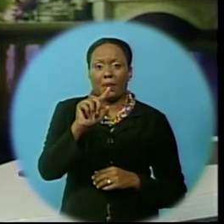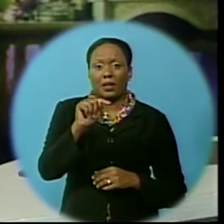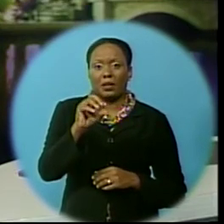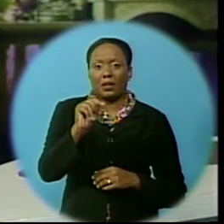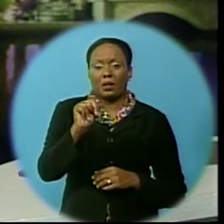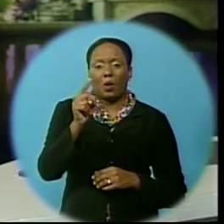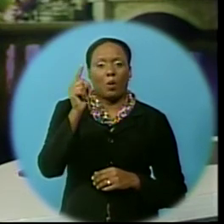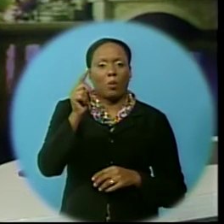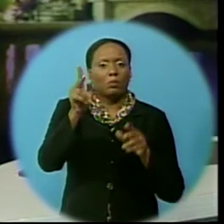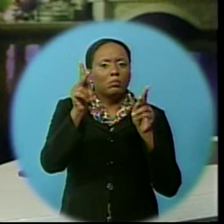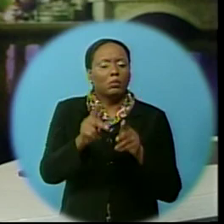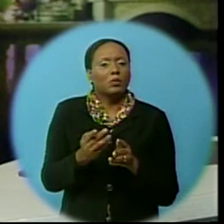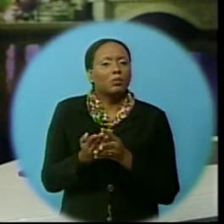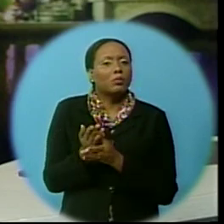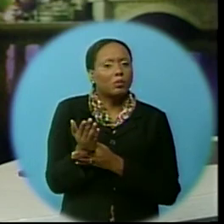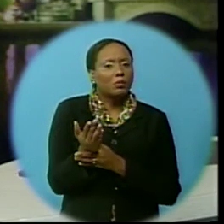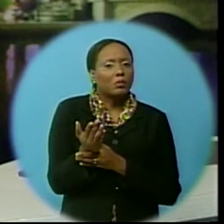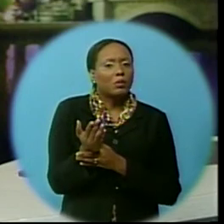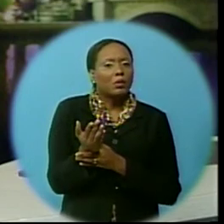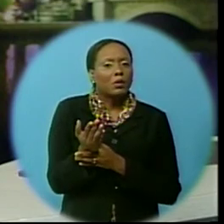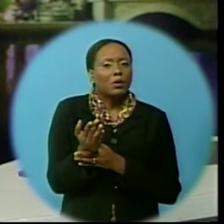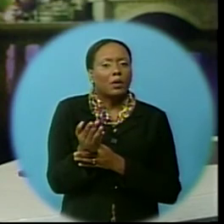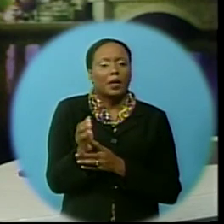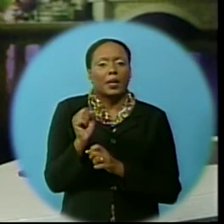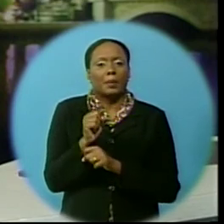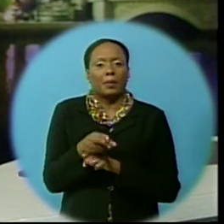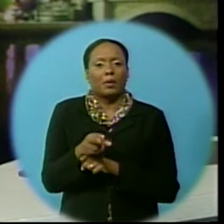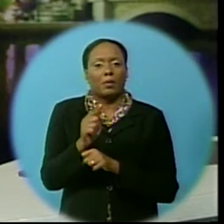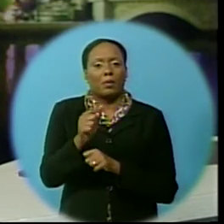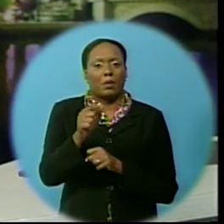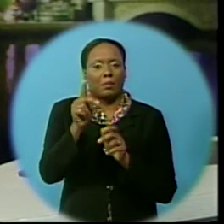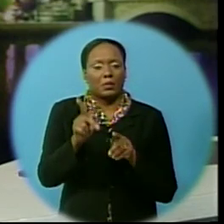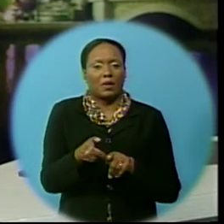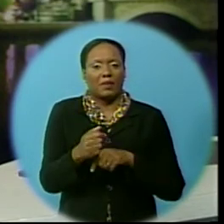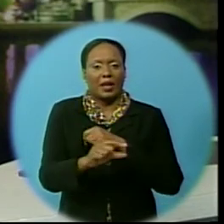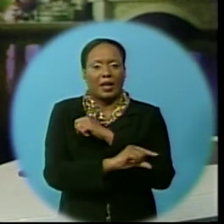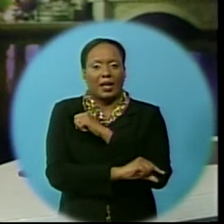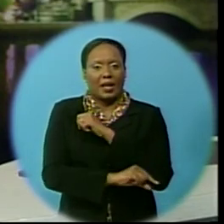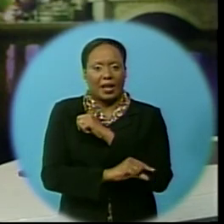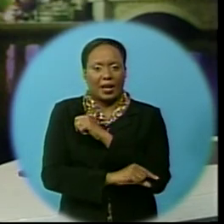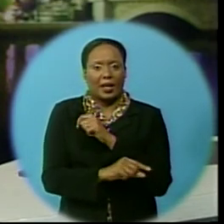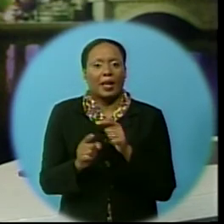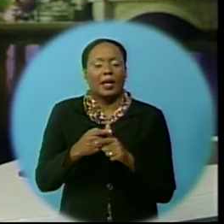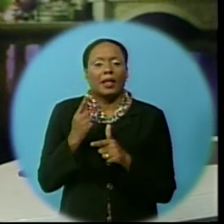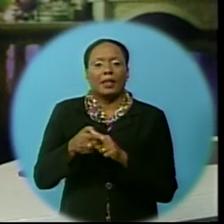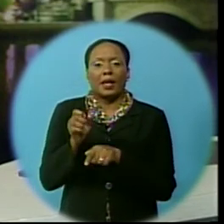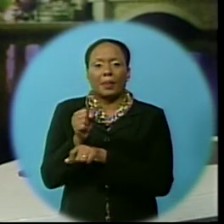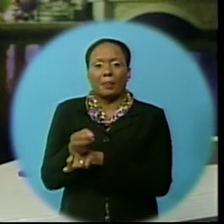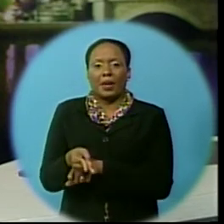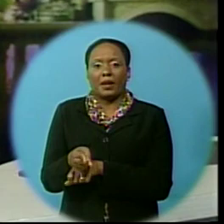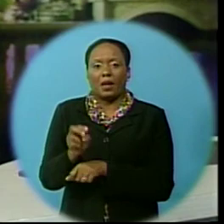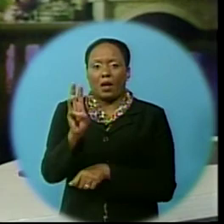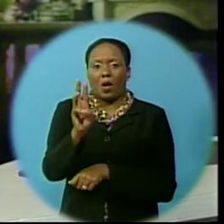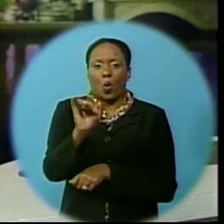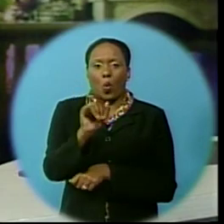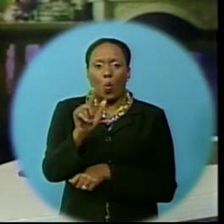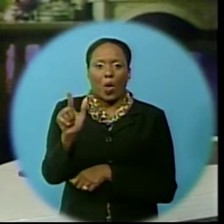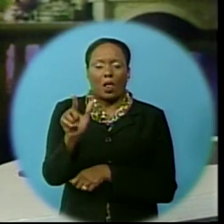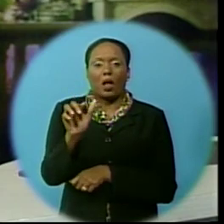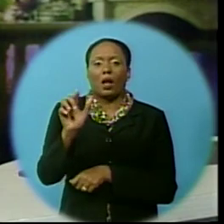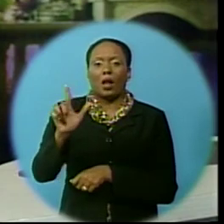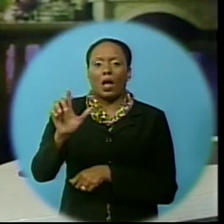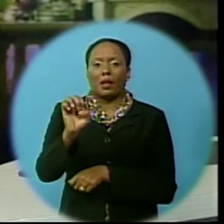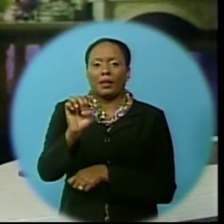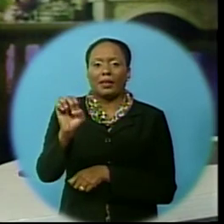singles. Padmore first defeated Jonathan Mangra of Guyana 21-7, 21-13. Then he beat Will Lee of Trinidad